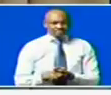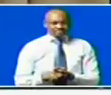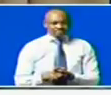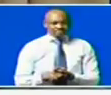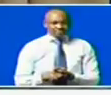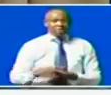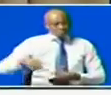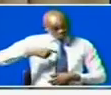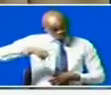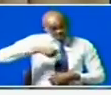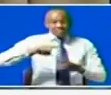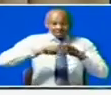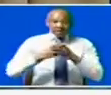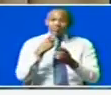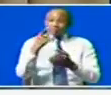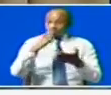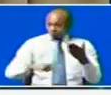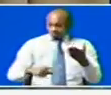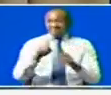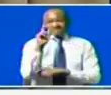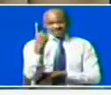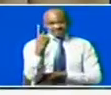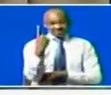Let me begin by saying, firstly,